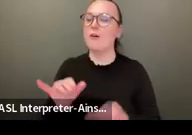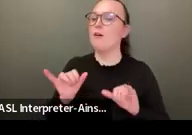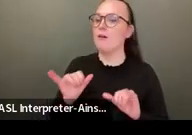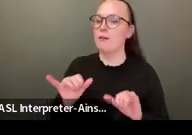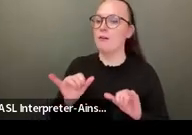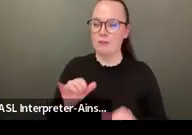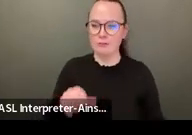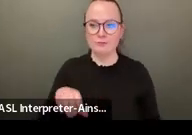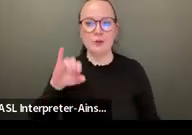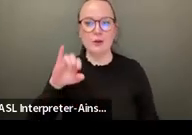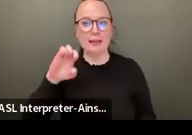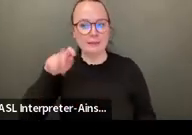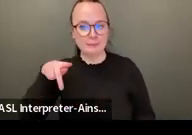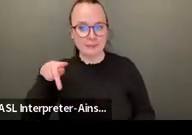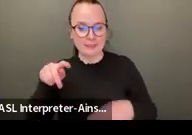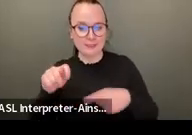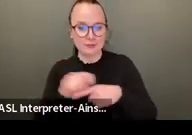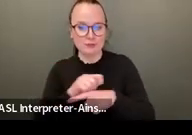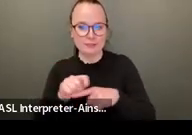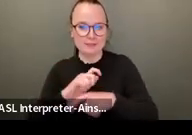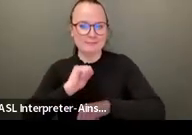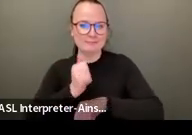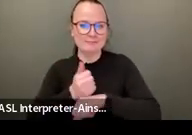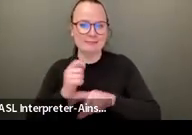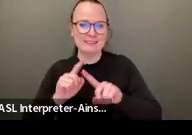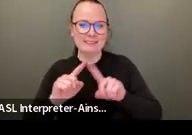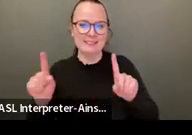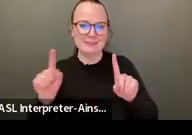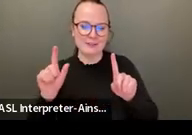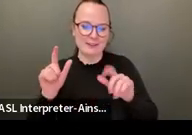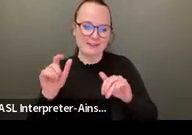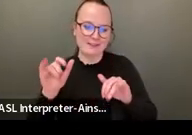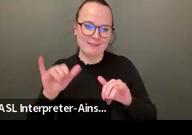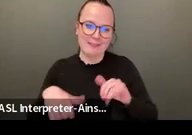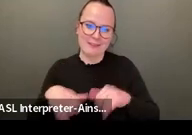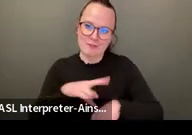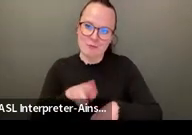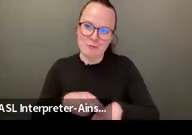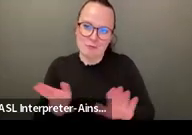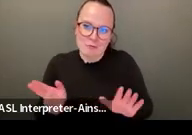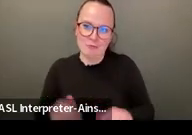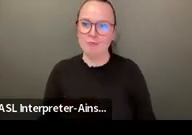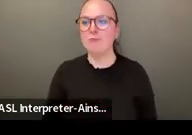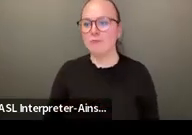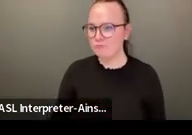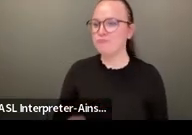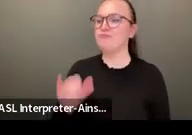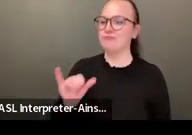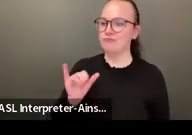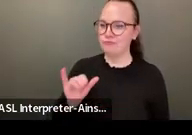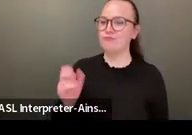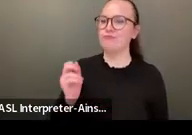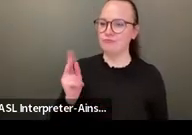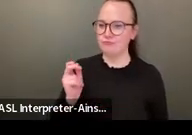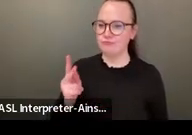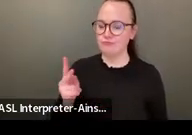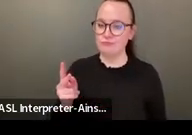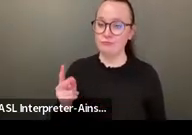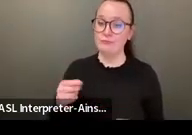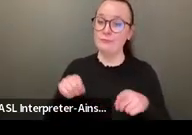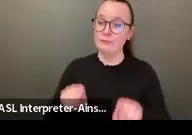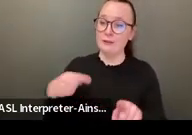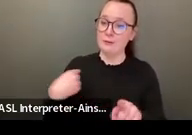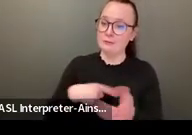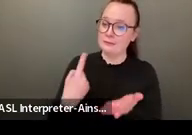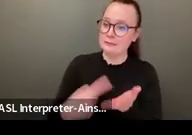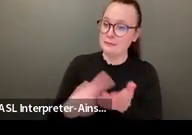IEP training is set up a little bit different than what we're used to, so. Yeah. All right, and as we talk about goals too, we're gonna get